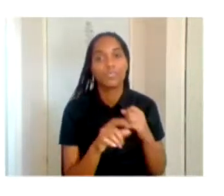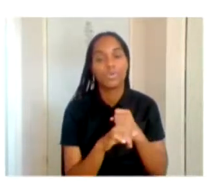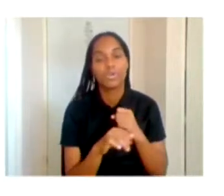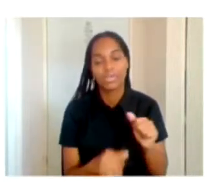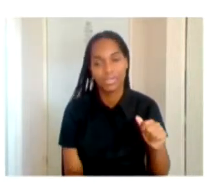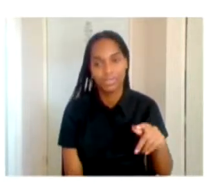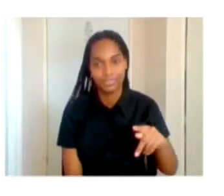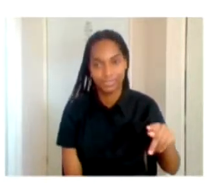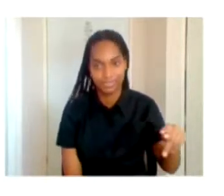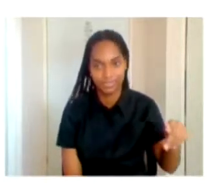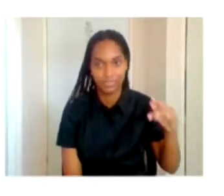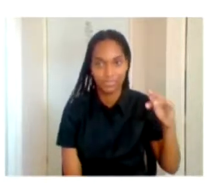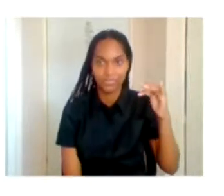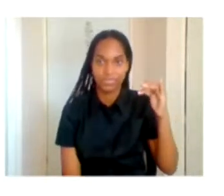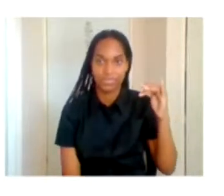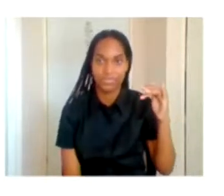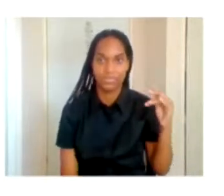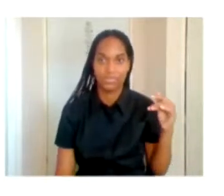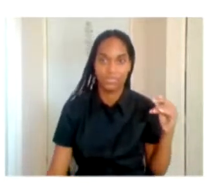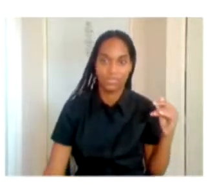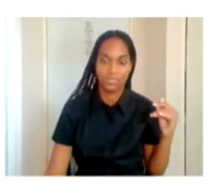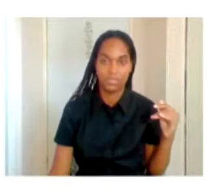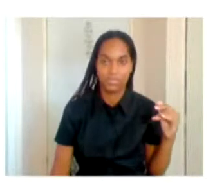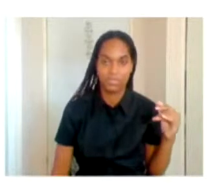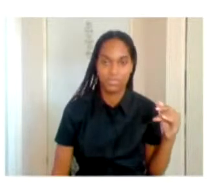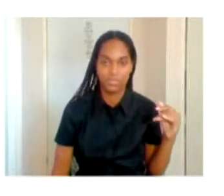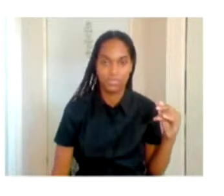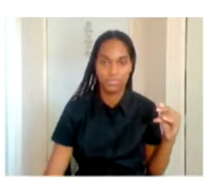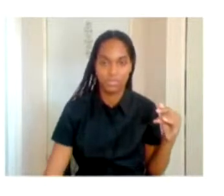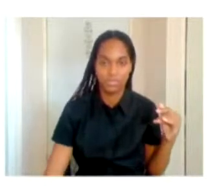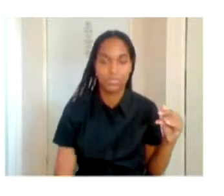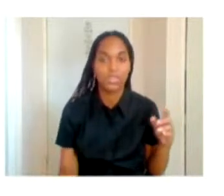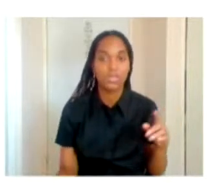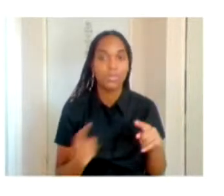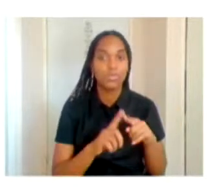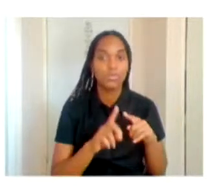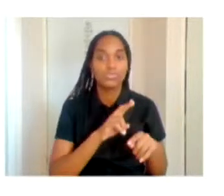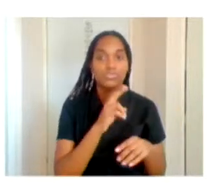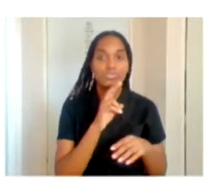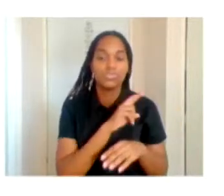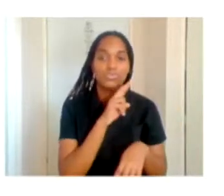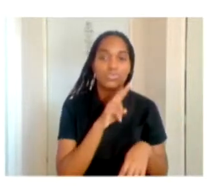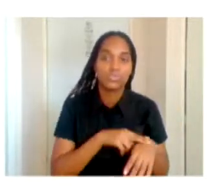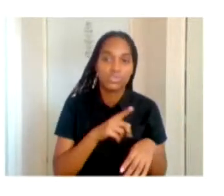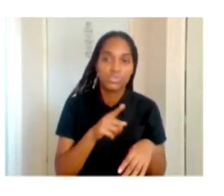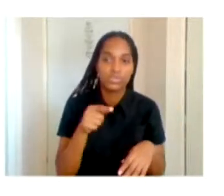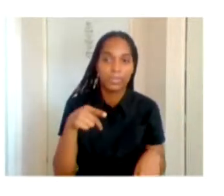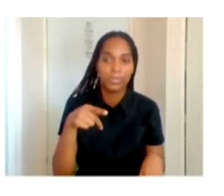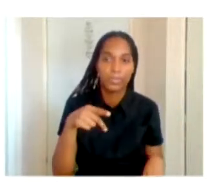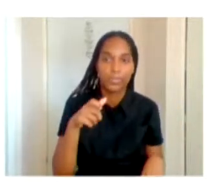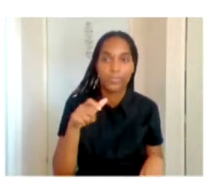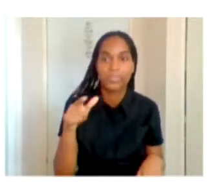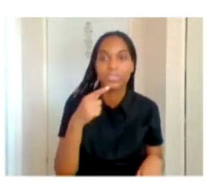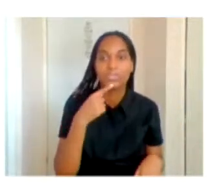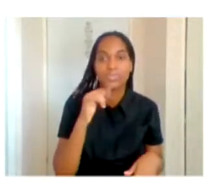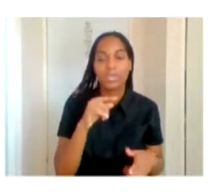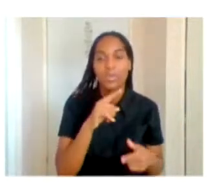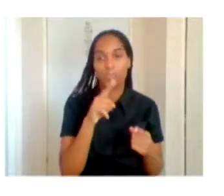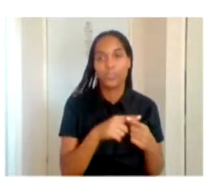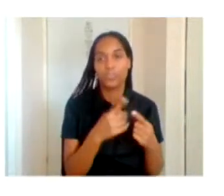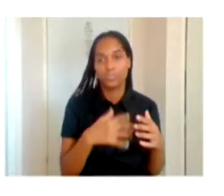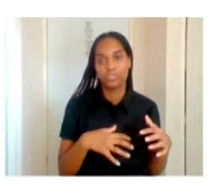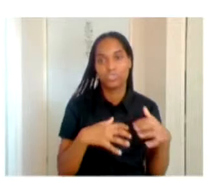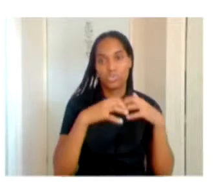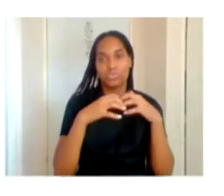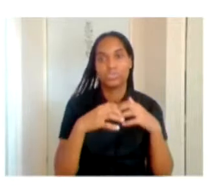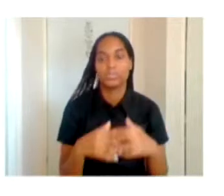other addresses, it could figure it out, but usually it's just told, here's where this one is, and it's told that when it's launched.